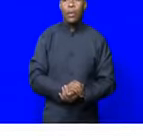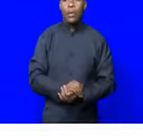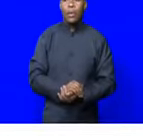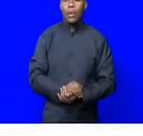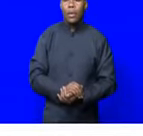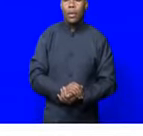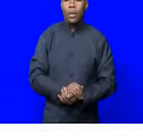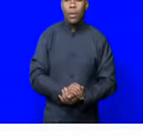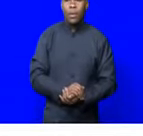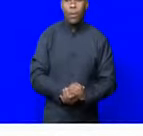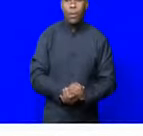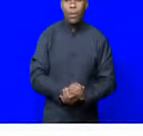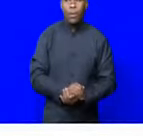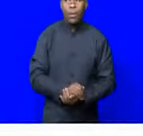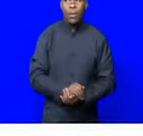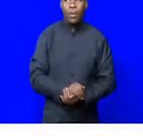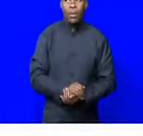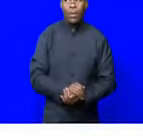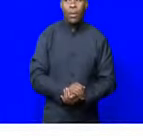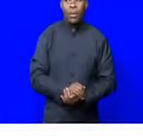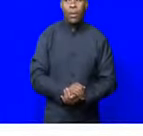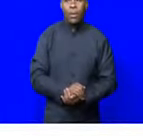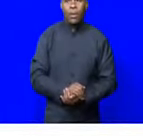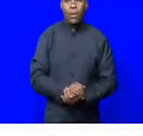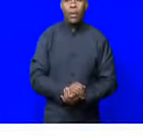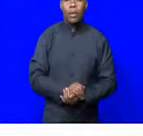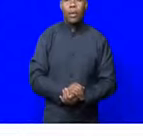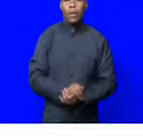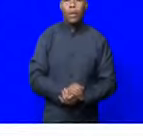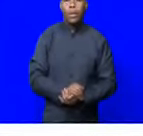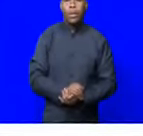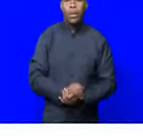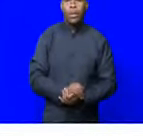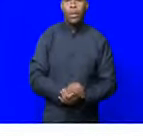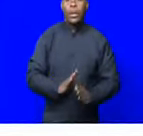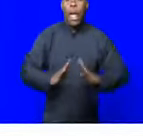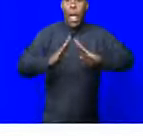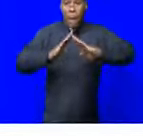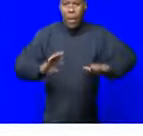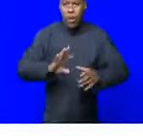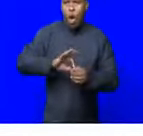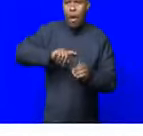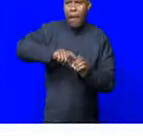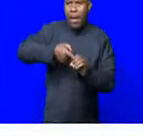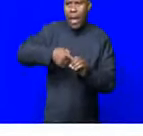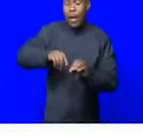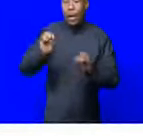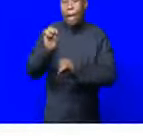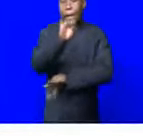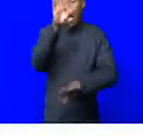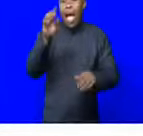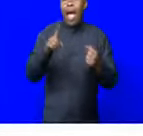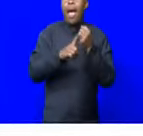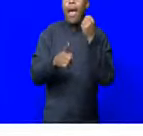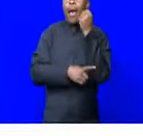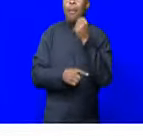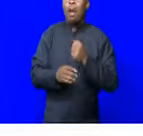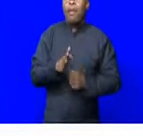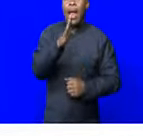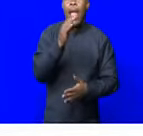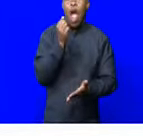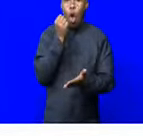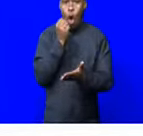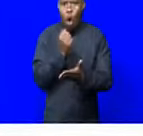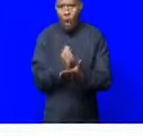with Vuminkosi Nzinisa Manzini. The Ministry of Home Affairs notifies the public that Mbabane headquarters